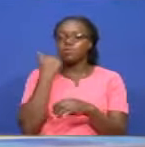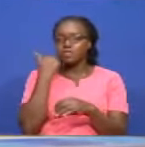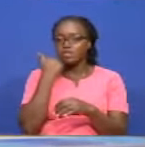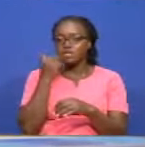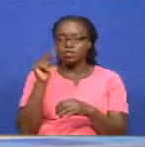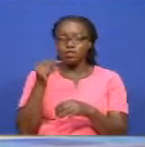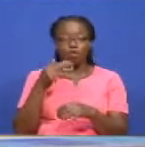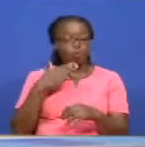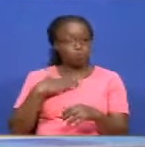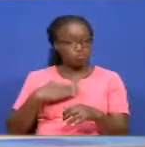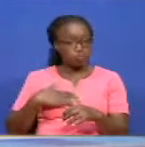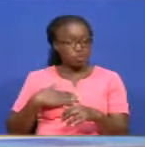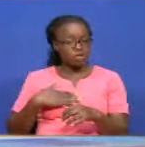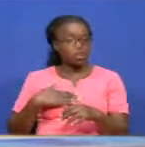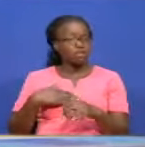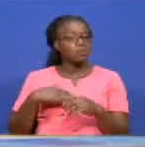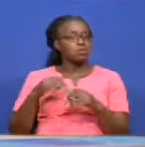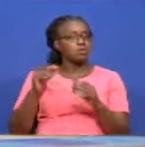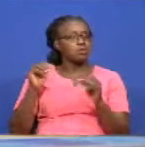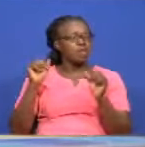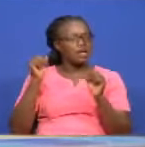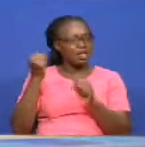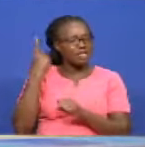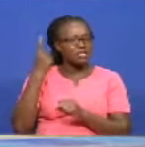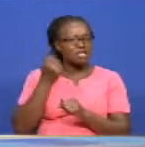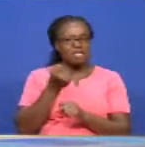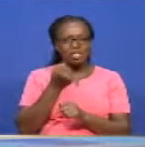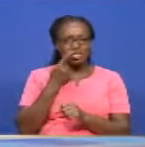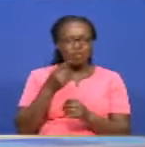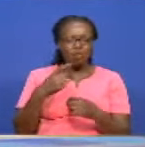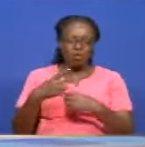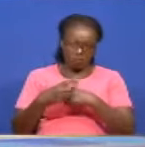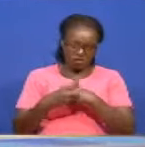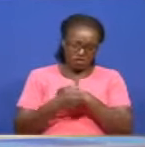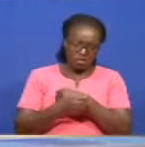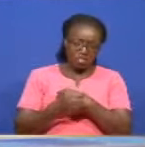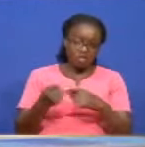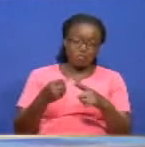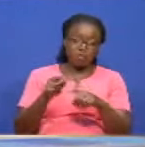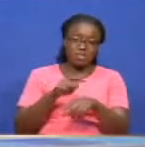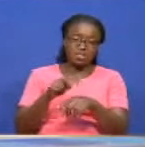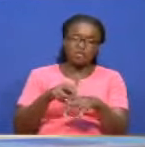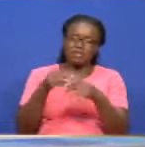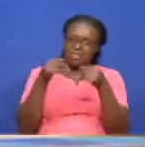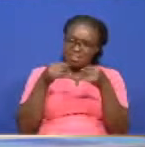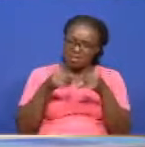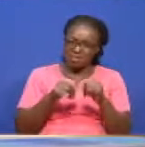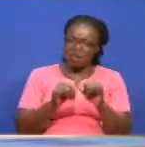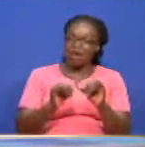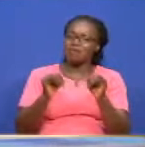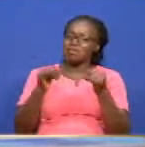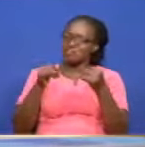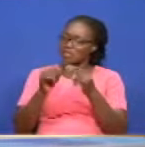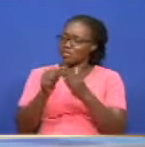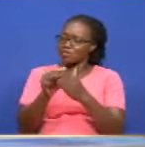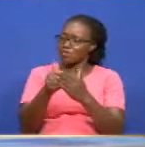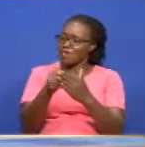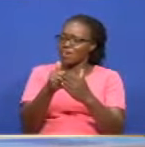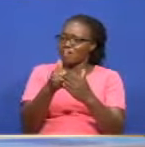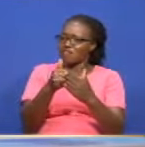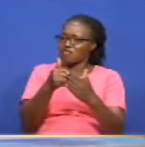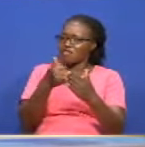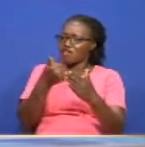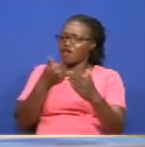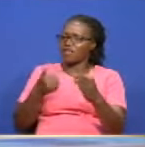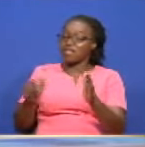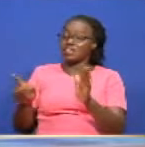nobody seemed to understand the cure or the vaccine. But nations are trying to really avoid and